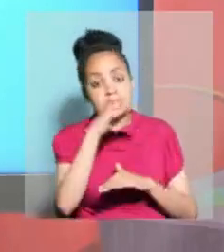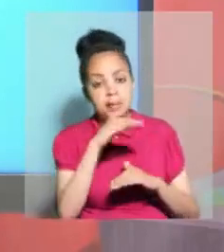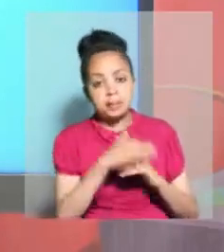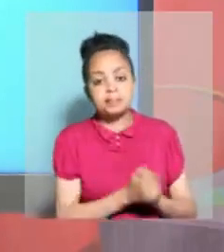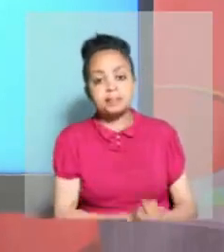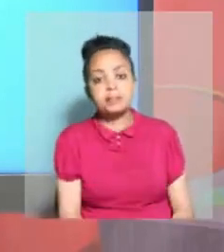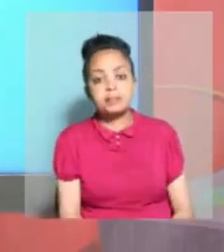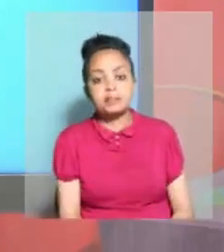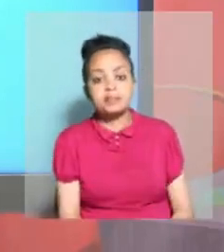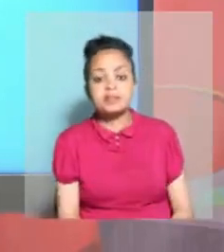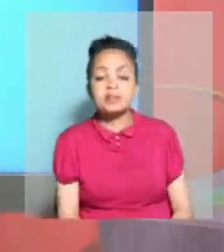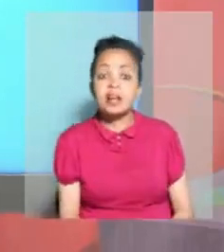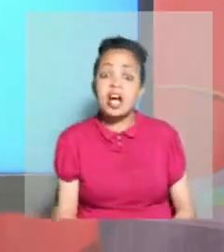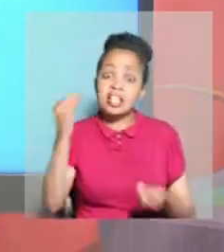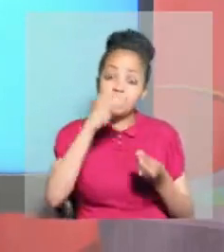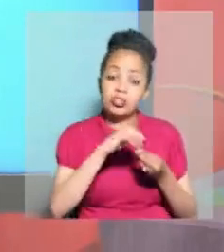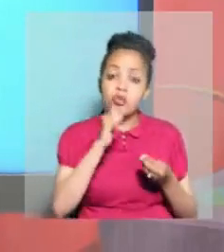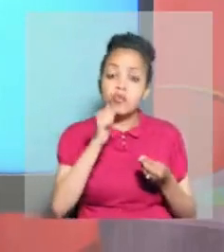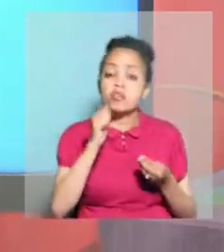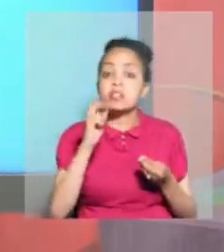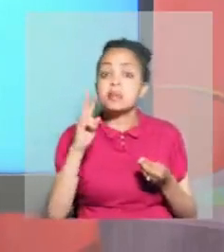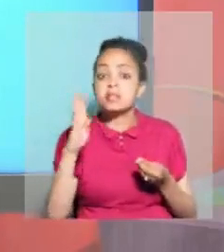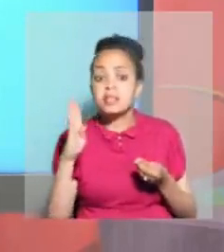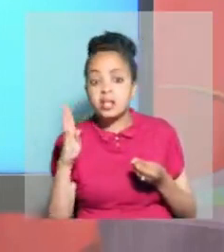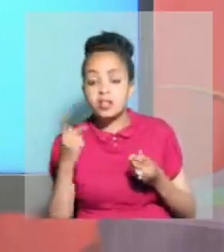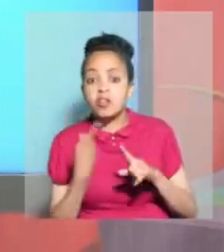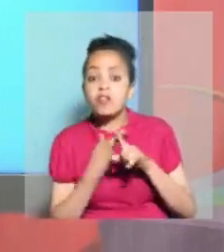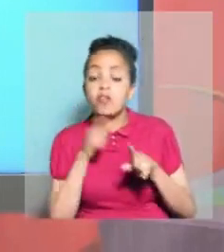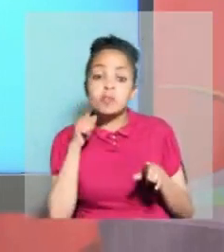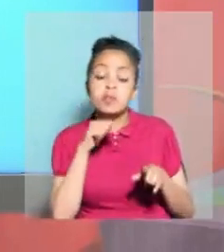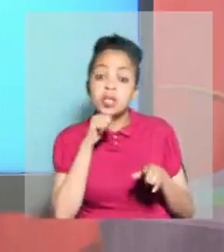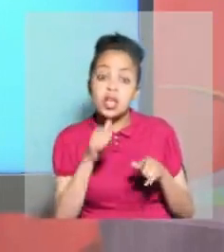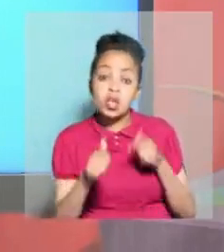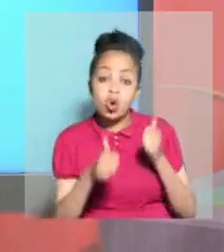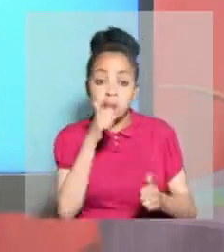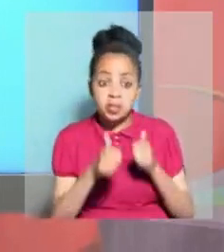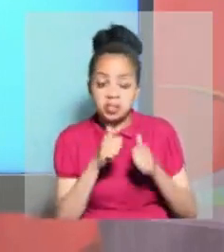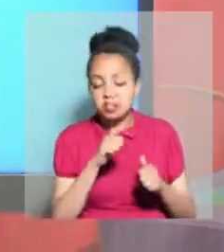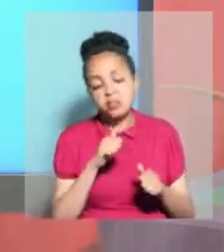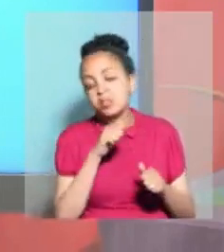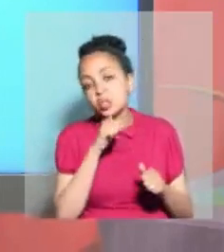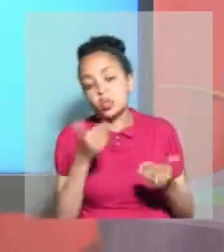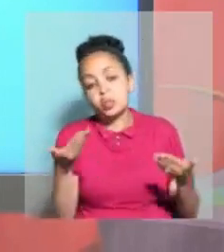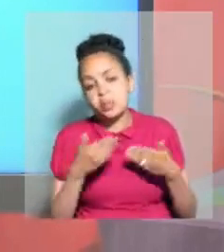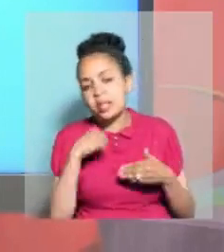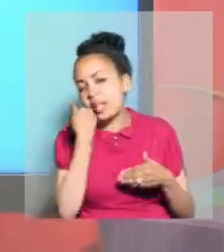So, addition of substrate or removal of substrate from that of non-competitive inhibitor doesn't bring any